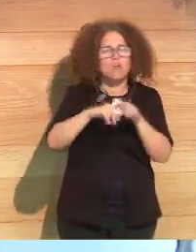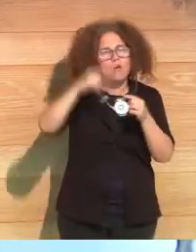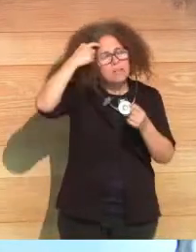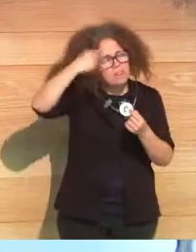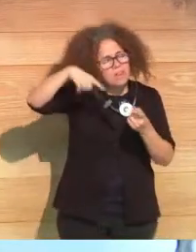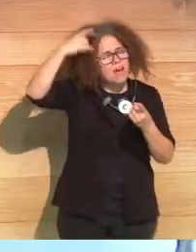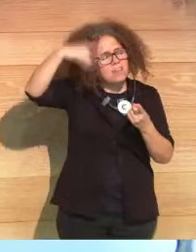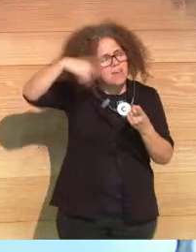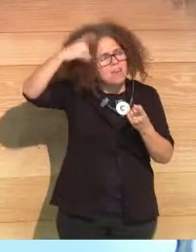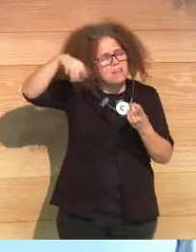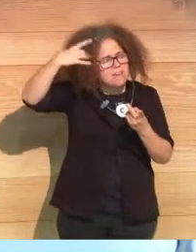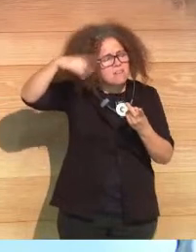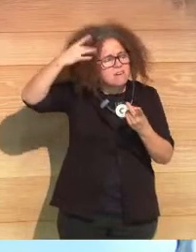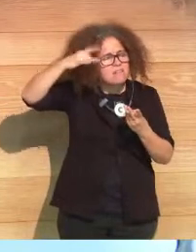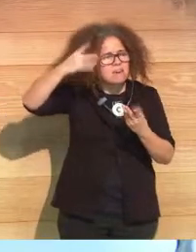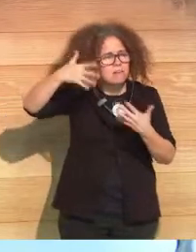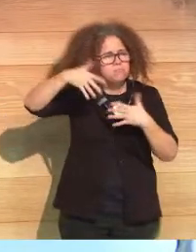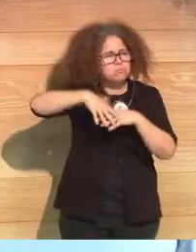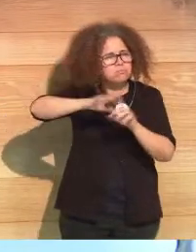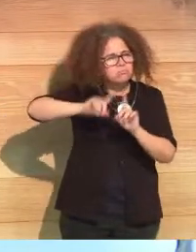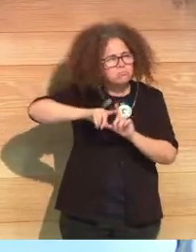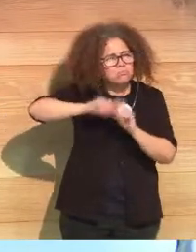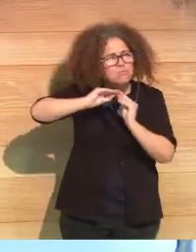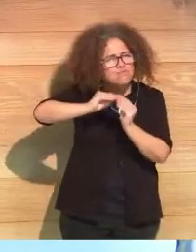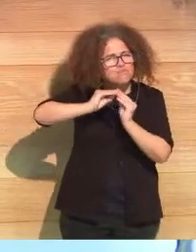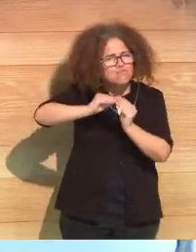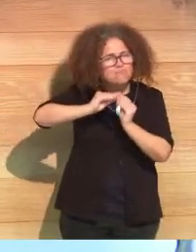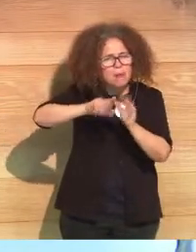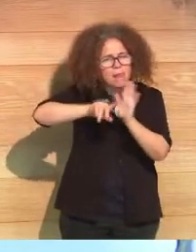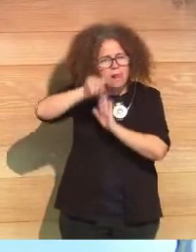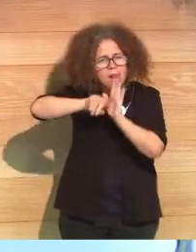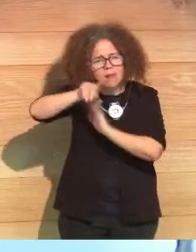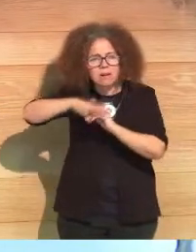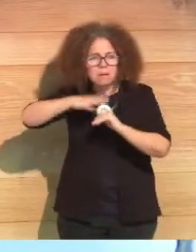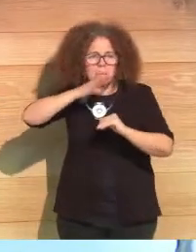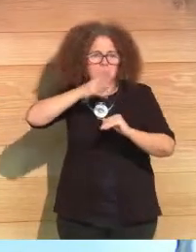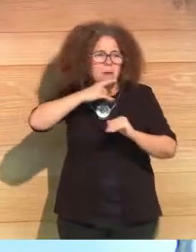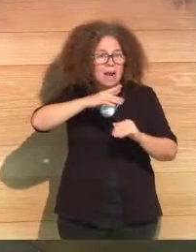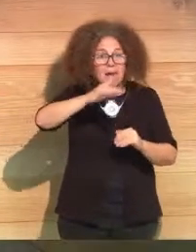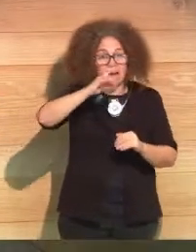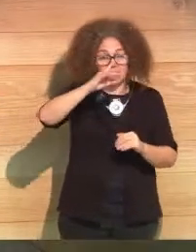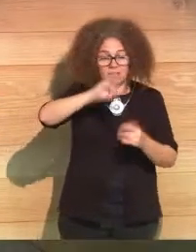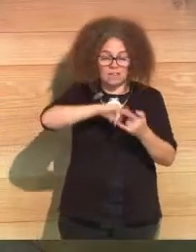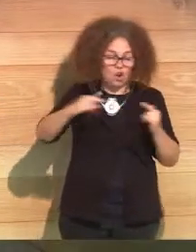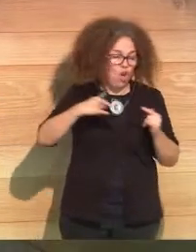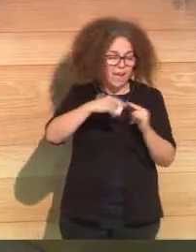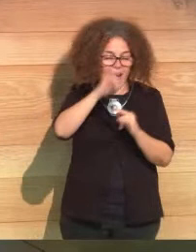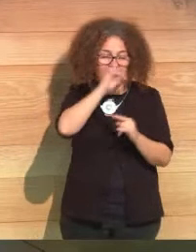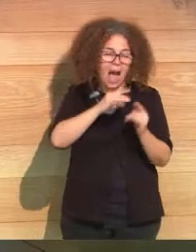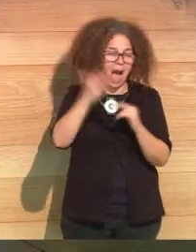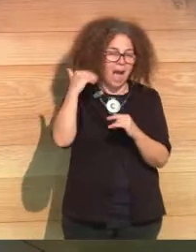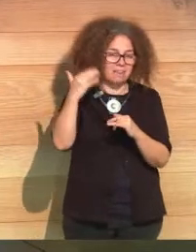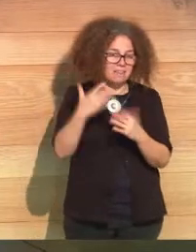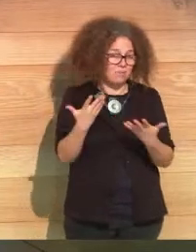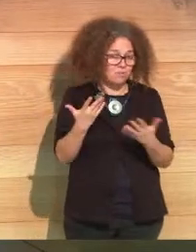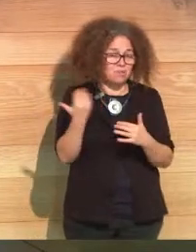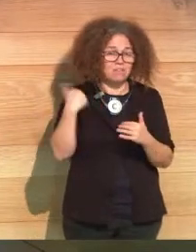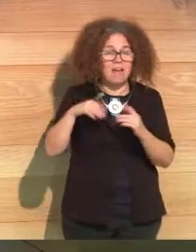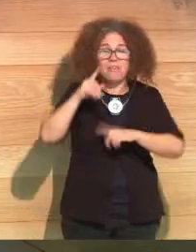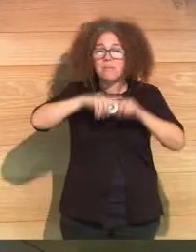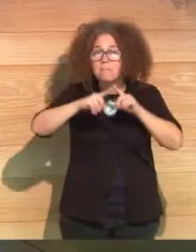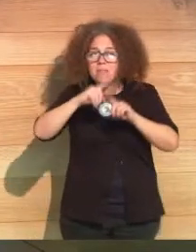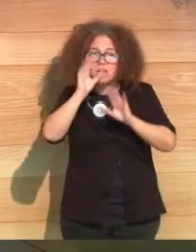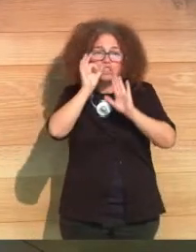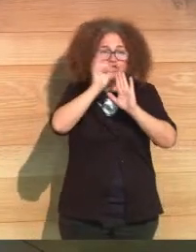and trying to be less depending on some specific softwares or specific